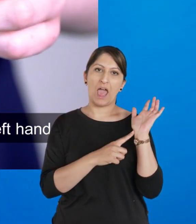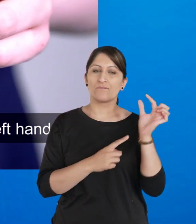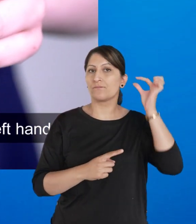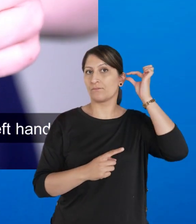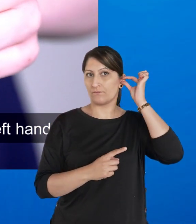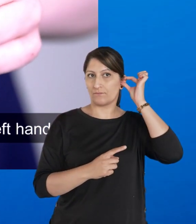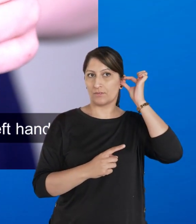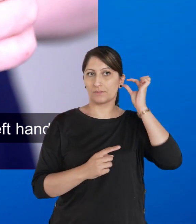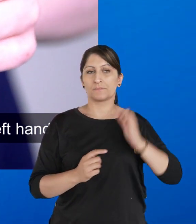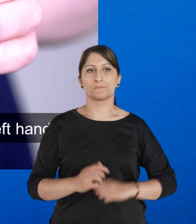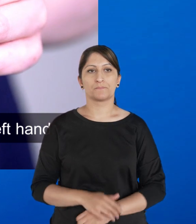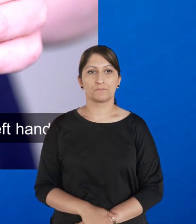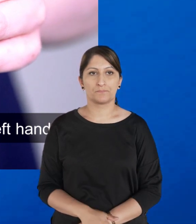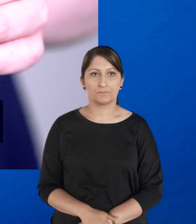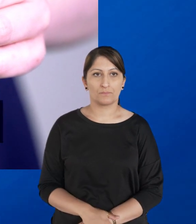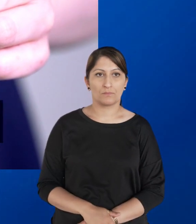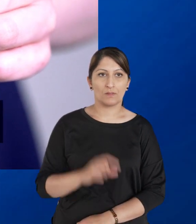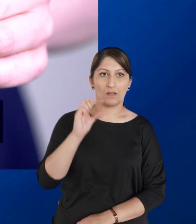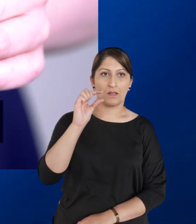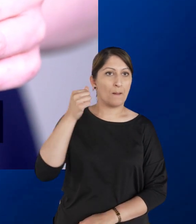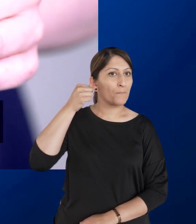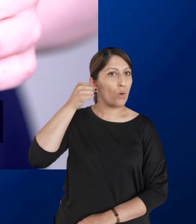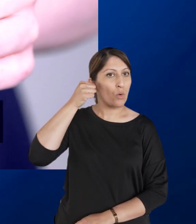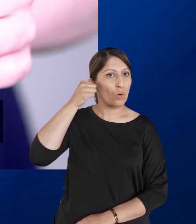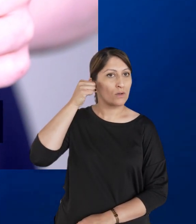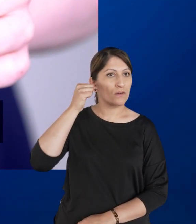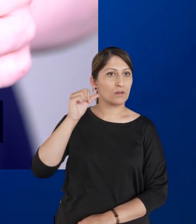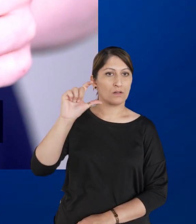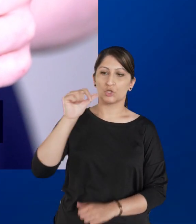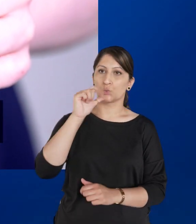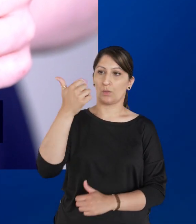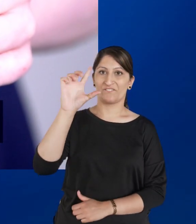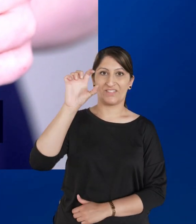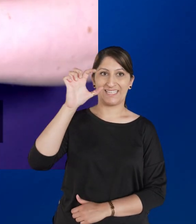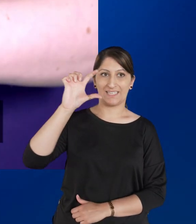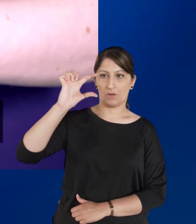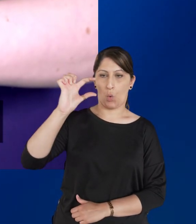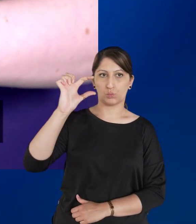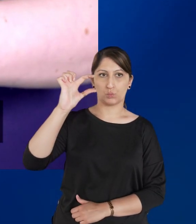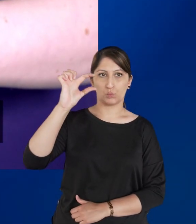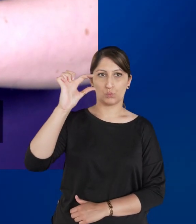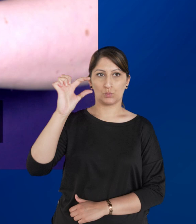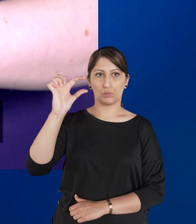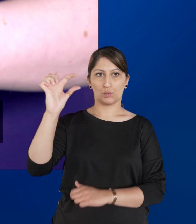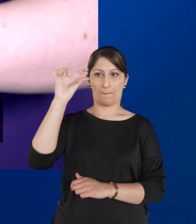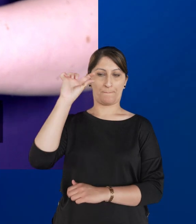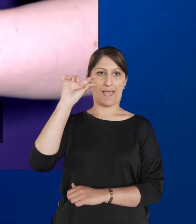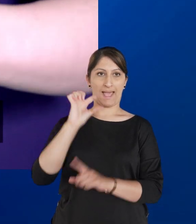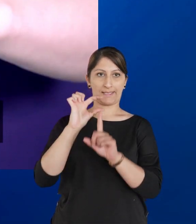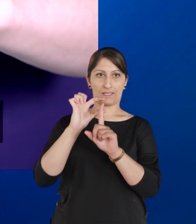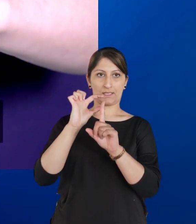it in your left hand. Hold the mould between your finger and your thumb by the handle, the back piece of the